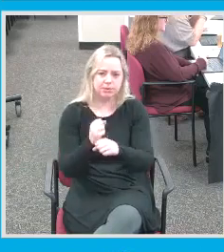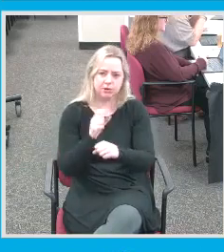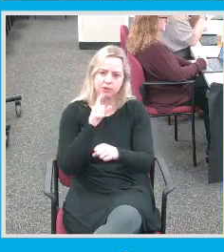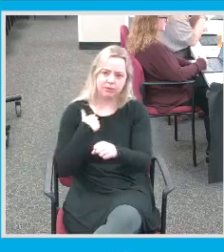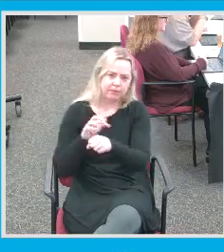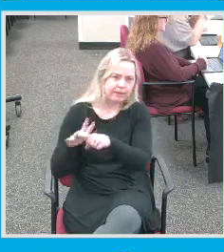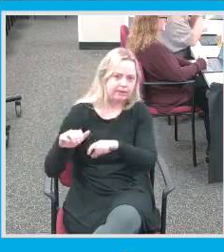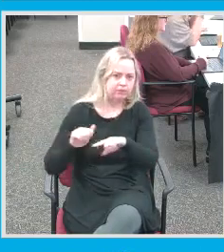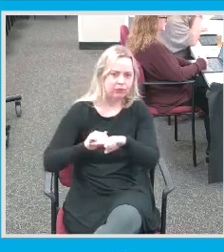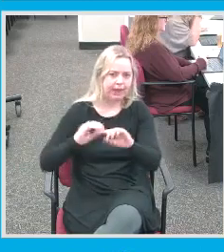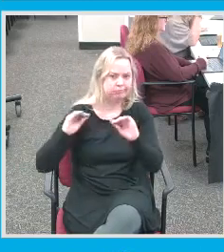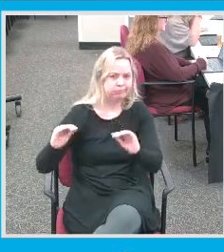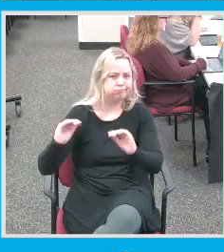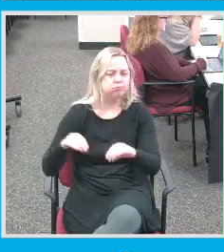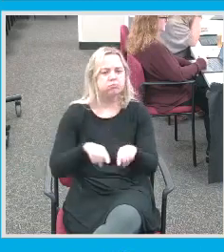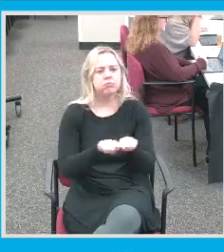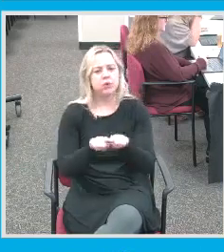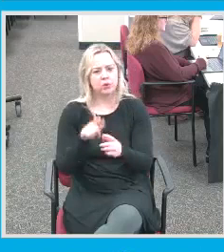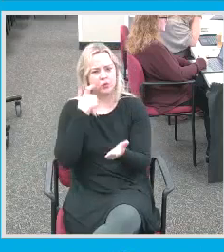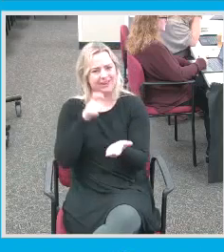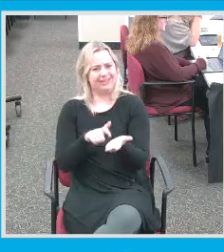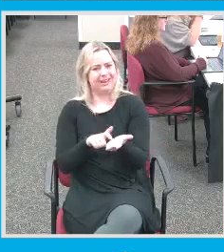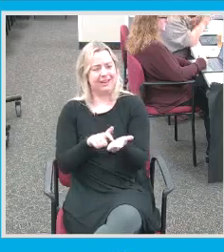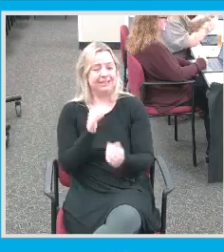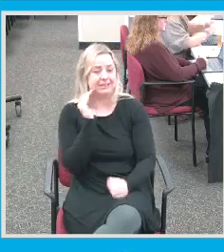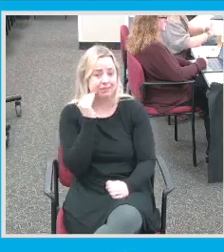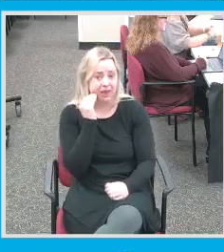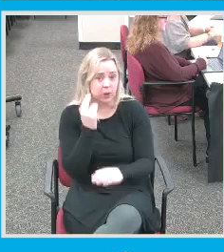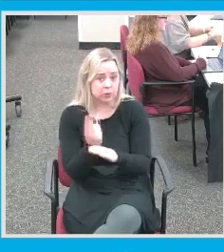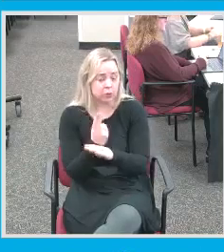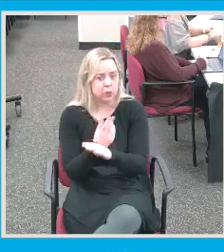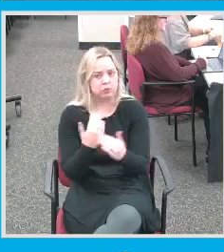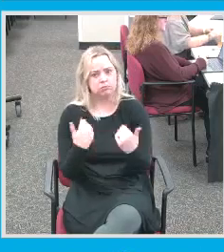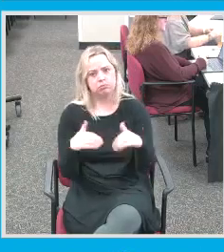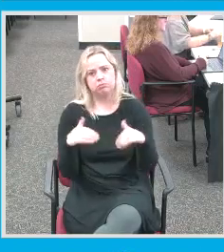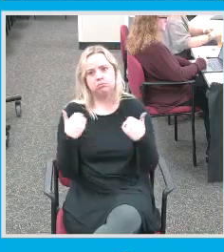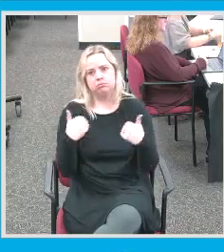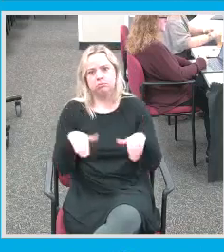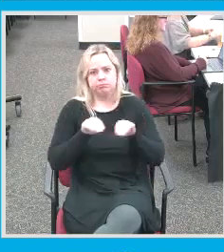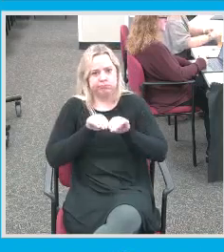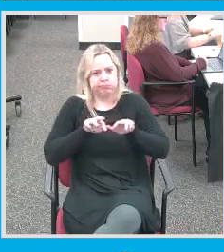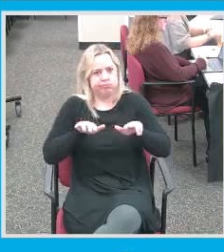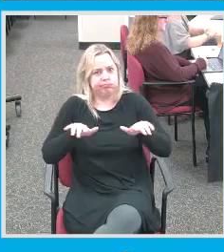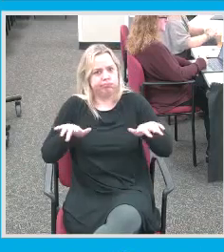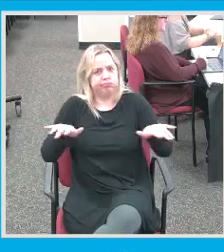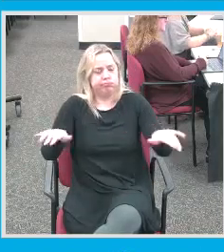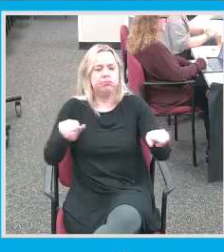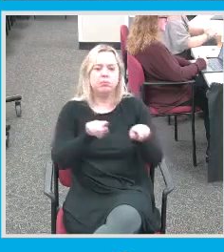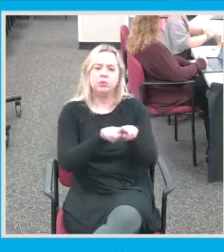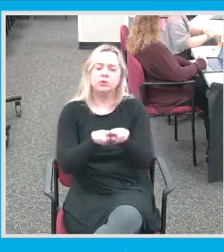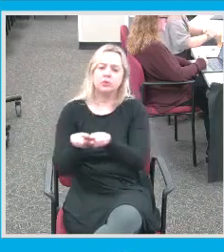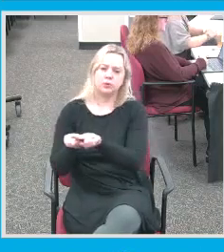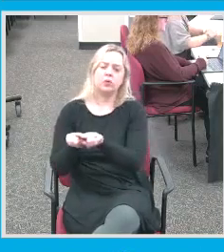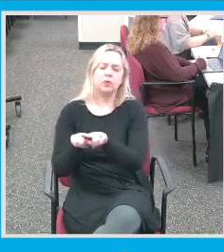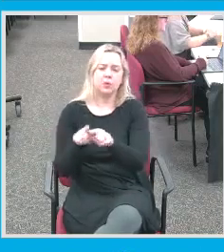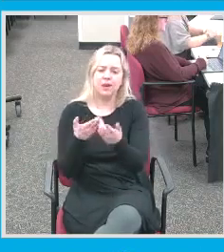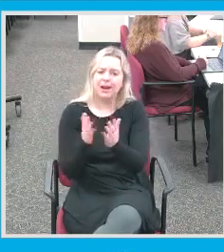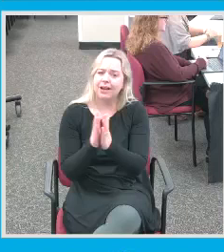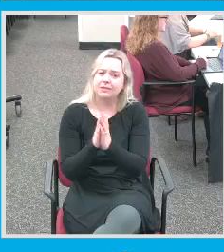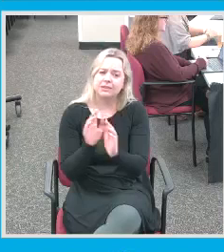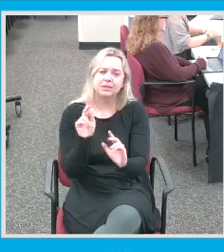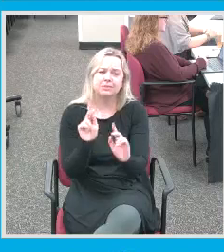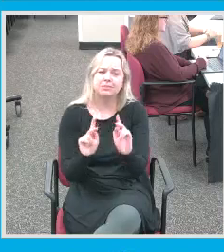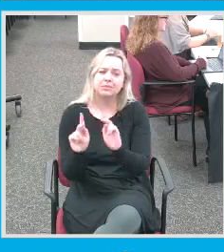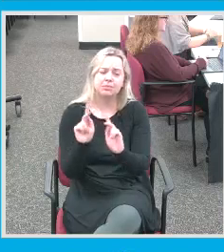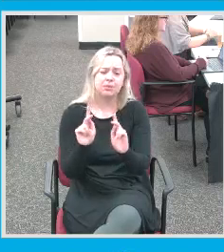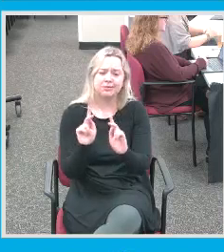need, that we're recognizing tobacco use as a chronic condition, and that we are asking people, no matter where they go to seek